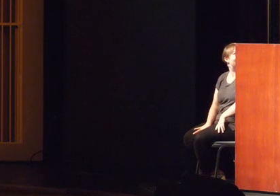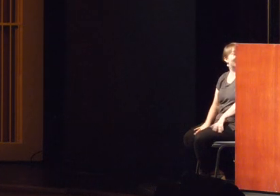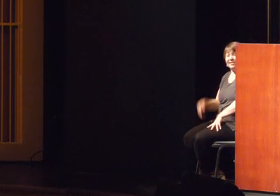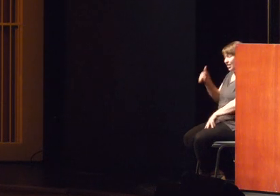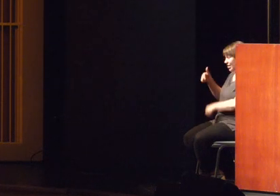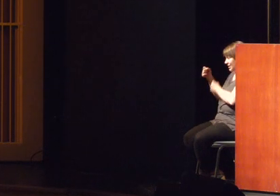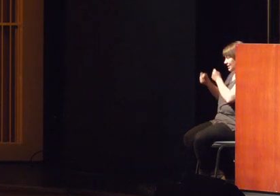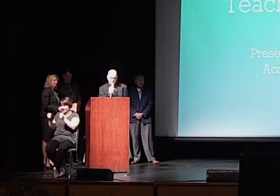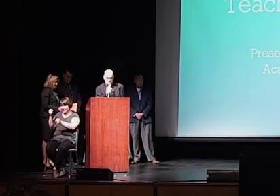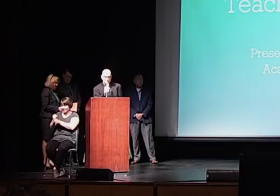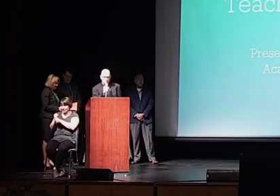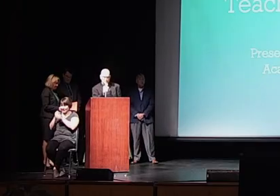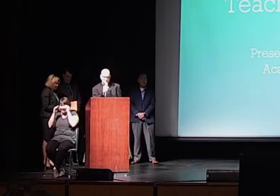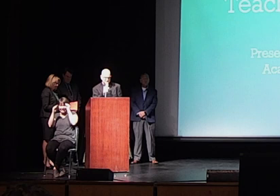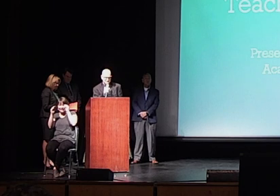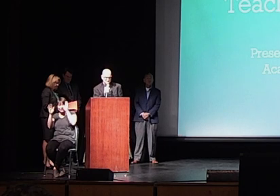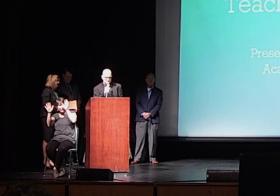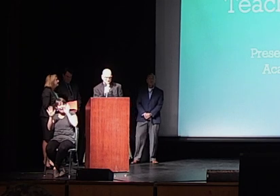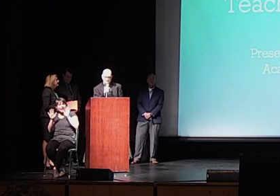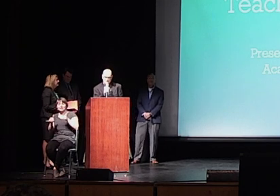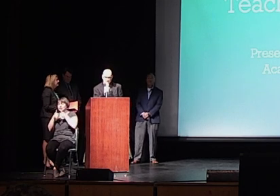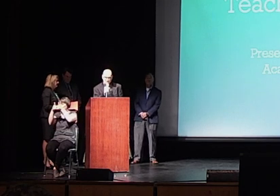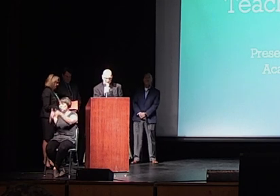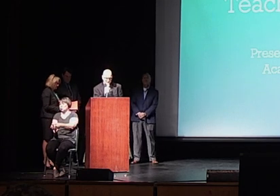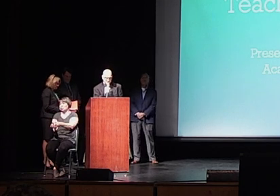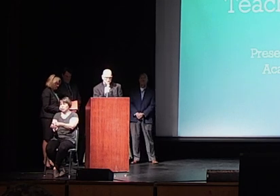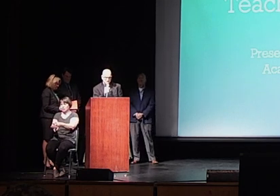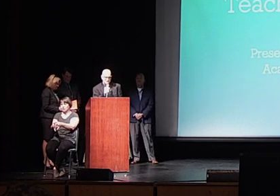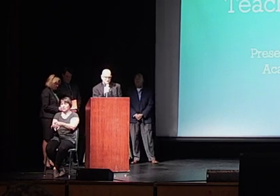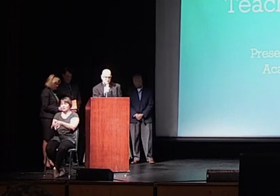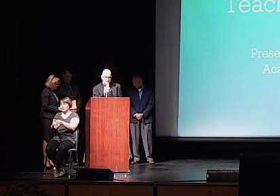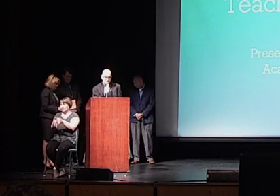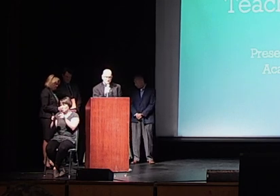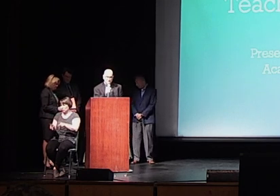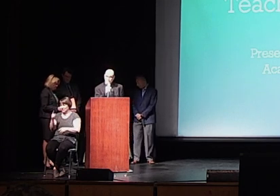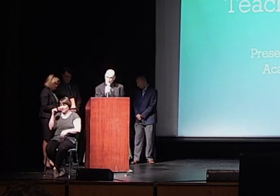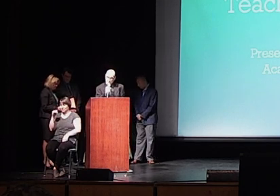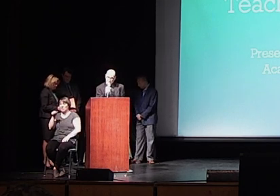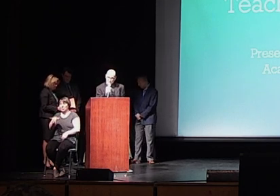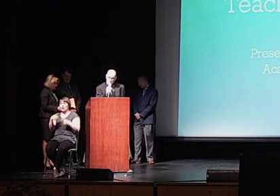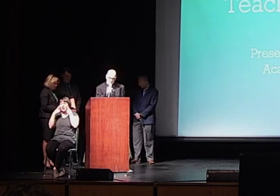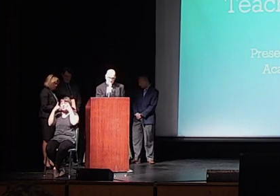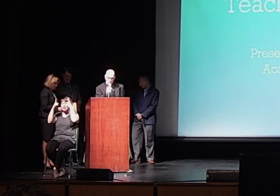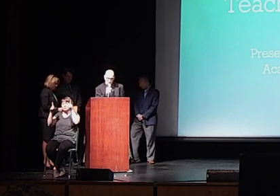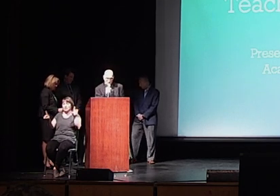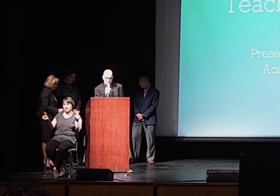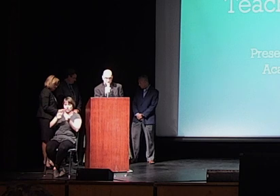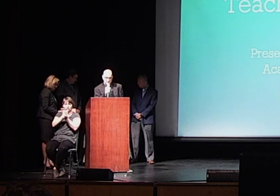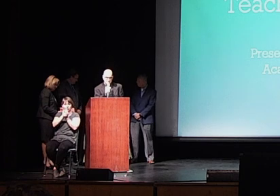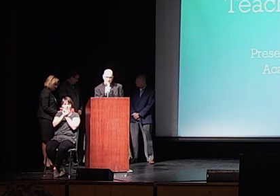This year's Teaching Excellence Award recipient is famous for making a dreaded subject